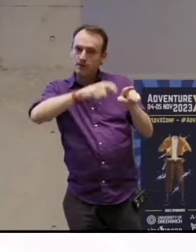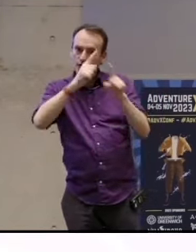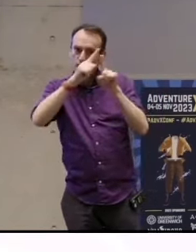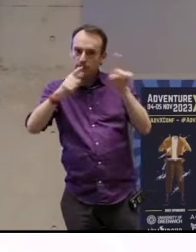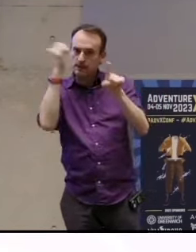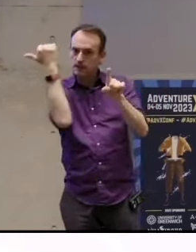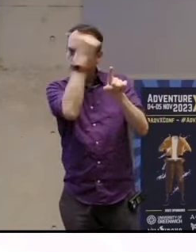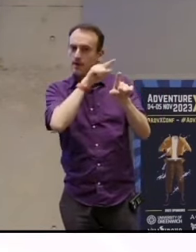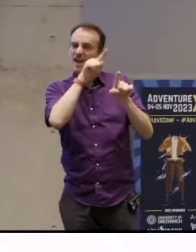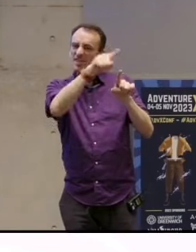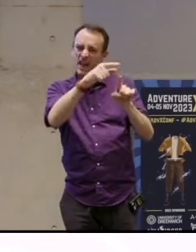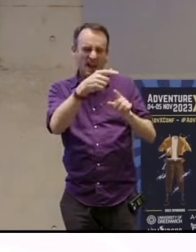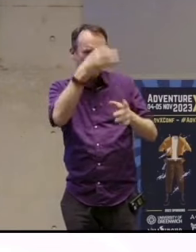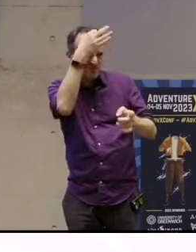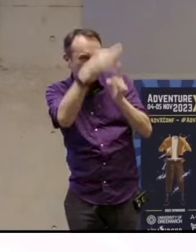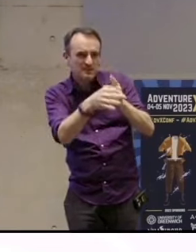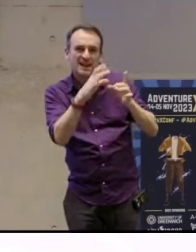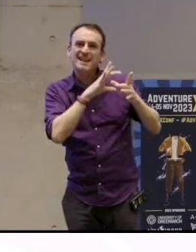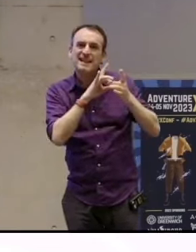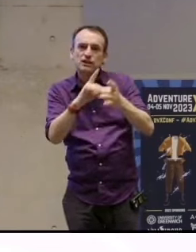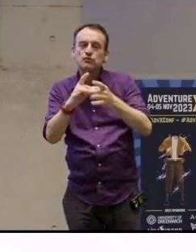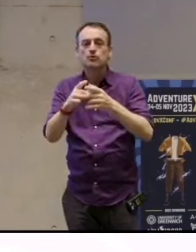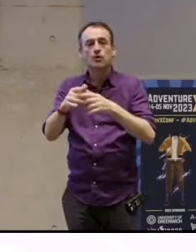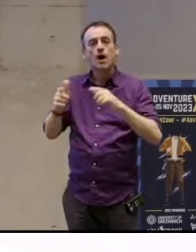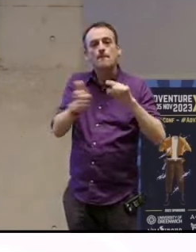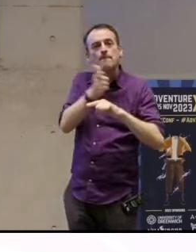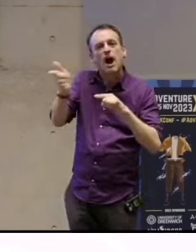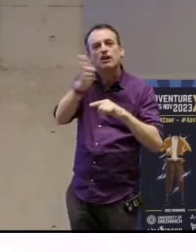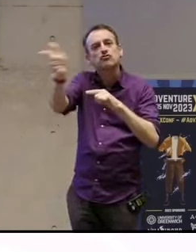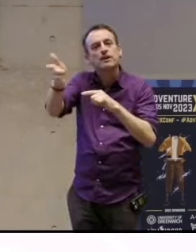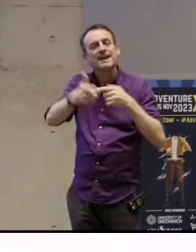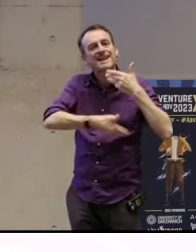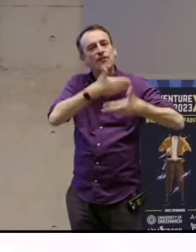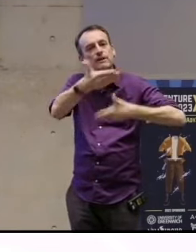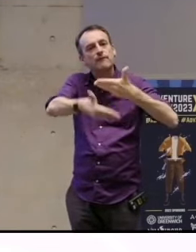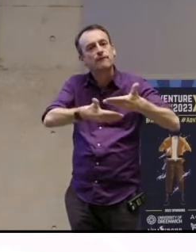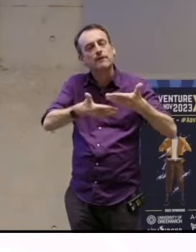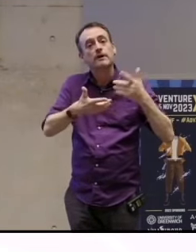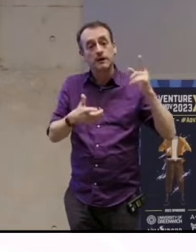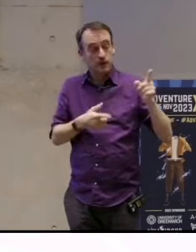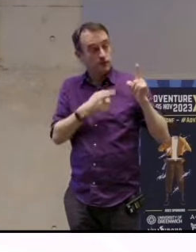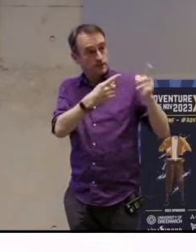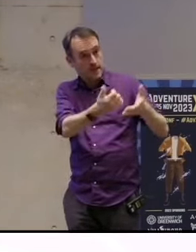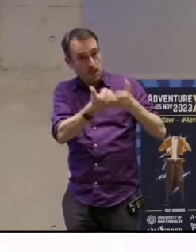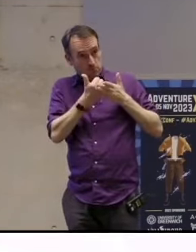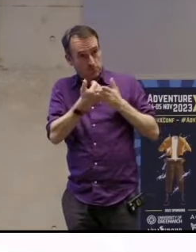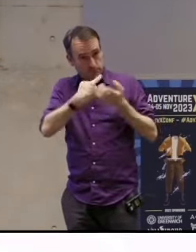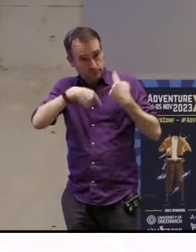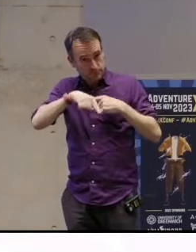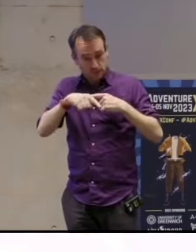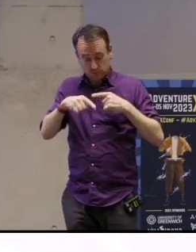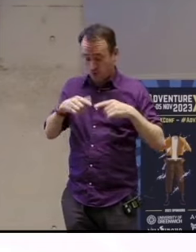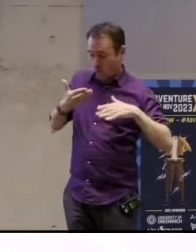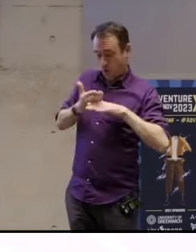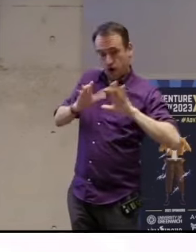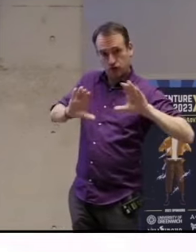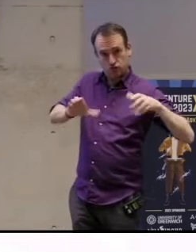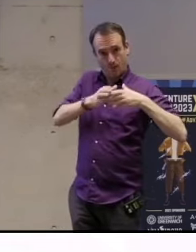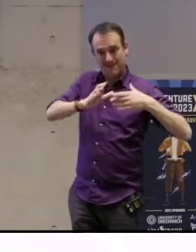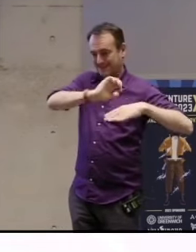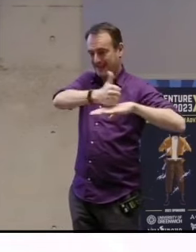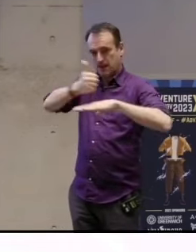migrant narratives and mental health called Jenny Alsop. And she helped us put together these workshops. So